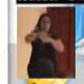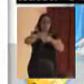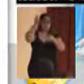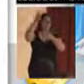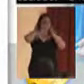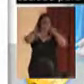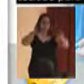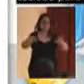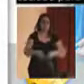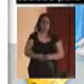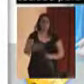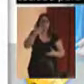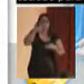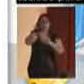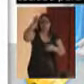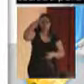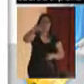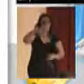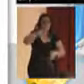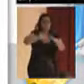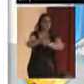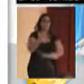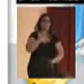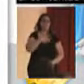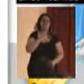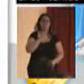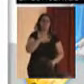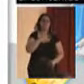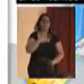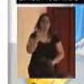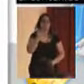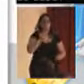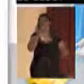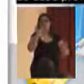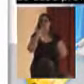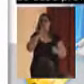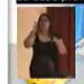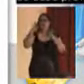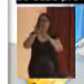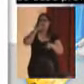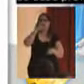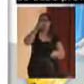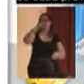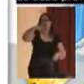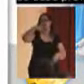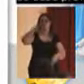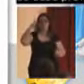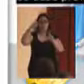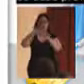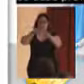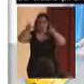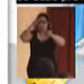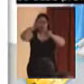the correct use of the keyboard. If the Flash content cannot be accessible, then they have to provide an alternative